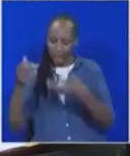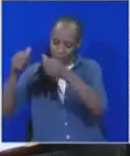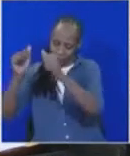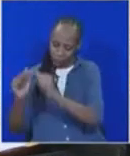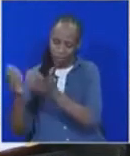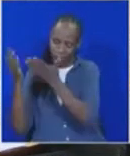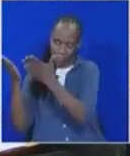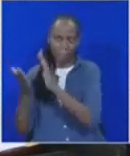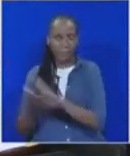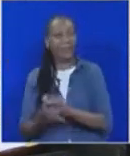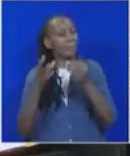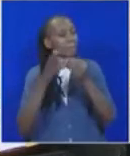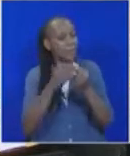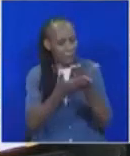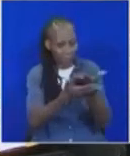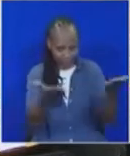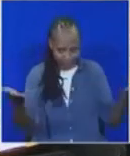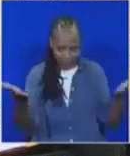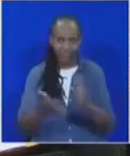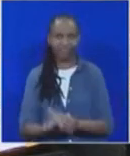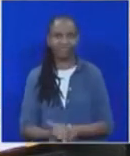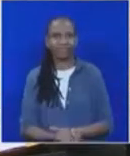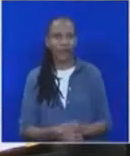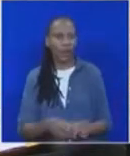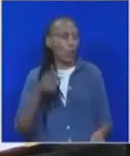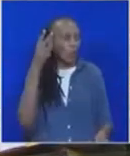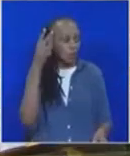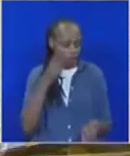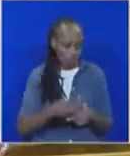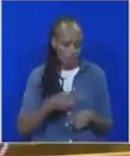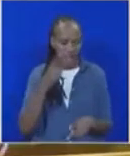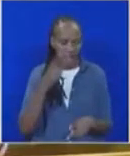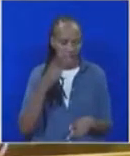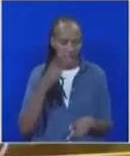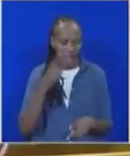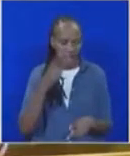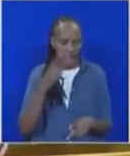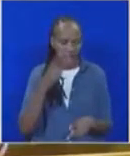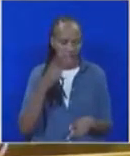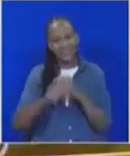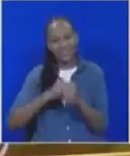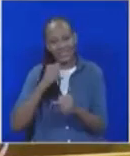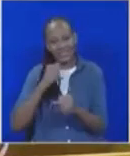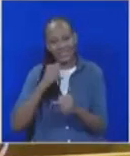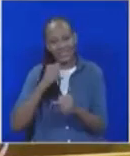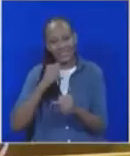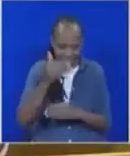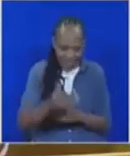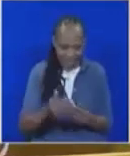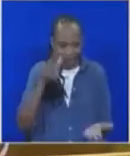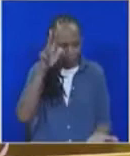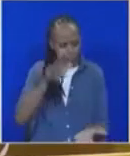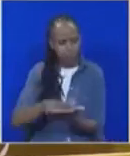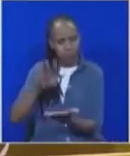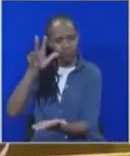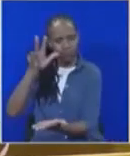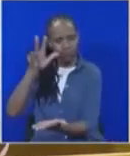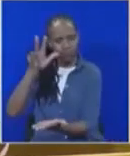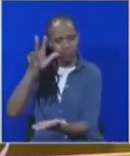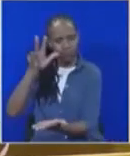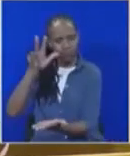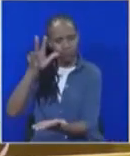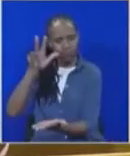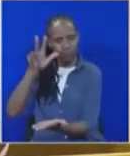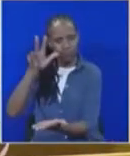Chairperson, honourable members. Finally, nearly 20 years after the adoption of our universally admired